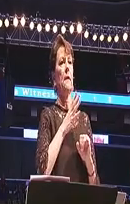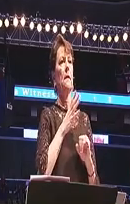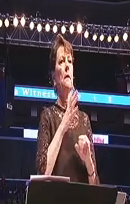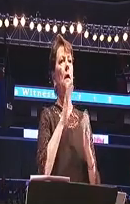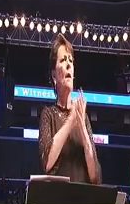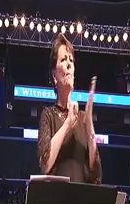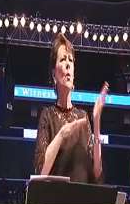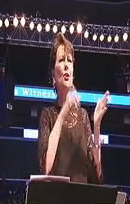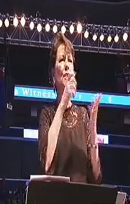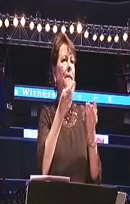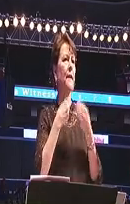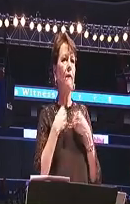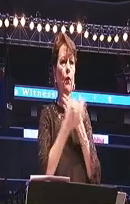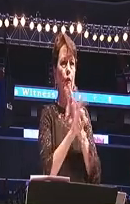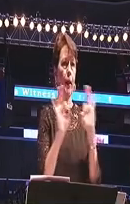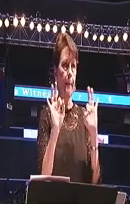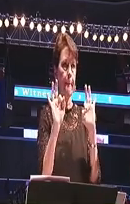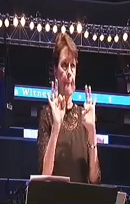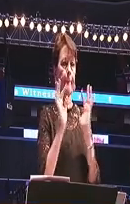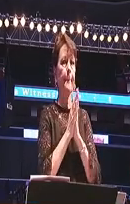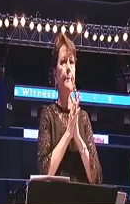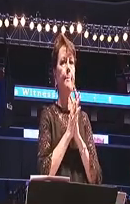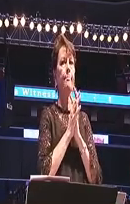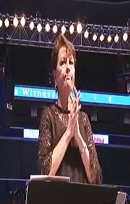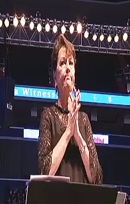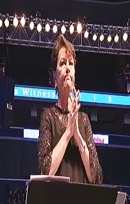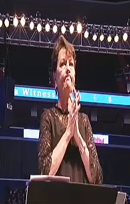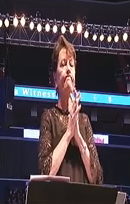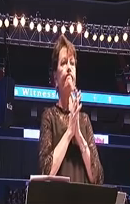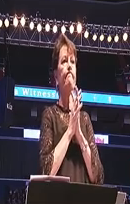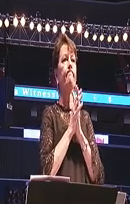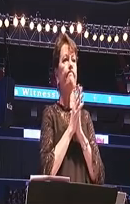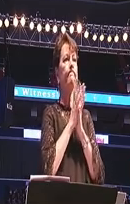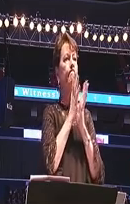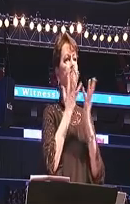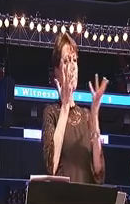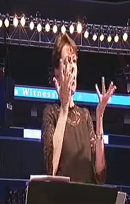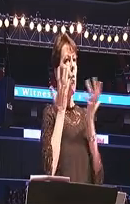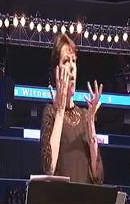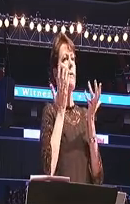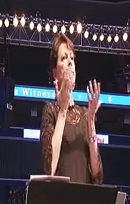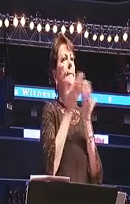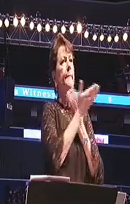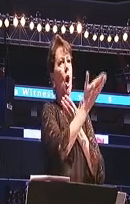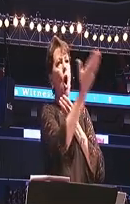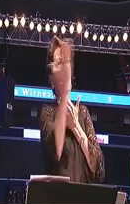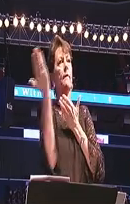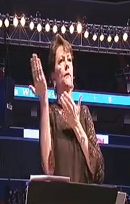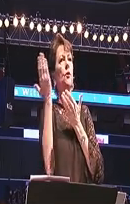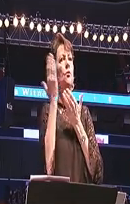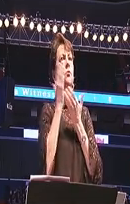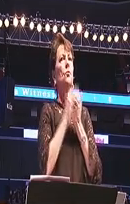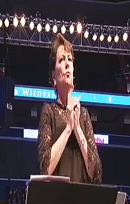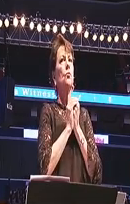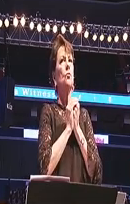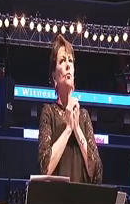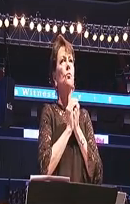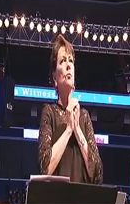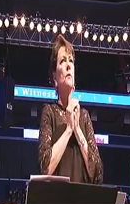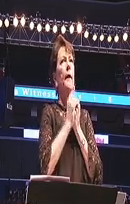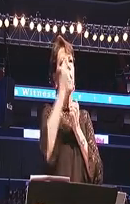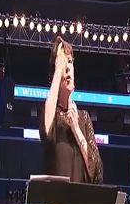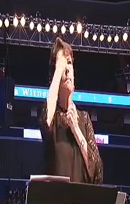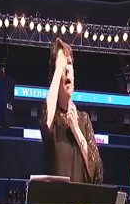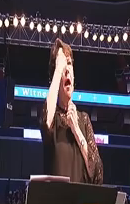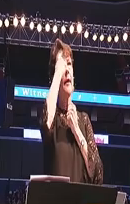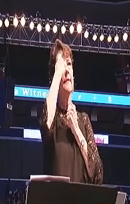any kind of freedom. So I'll just invite us all today to resolve within our minds that